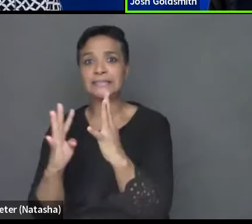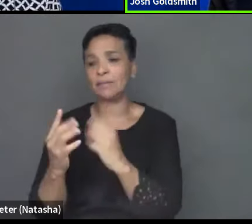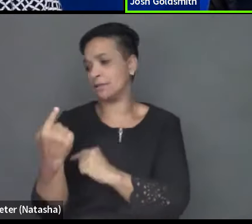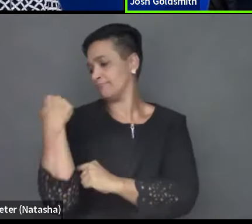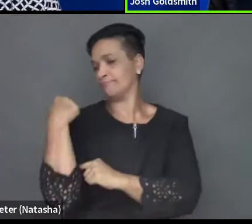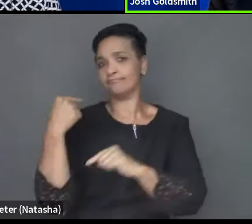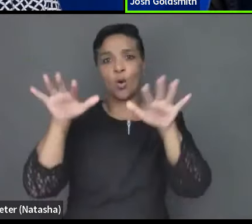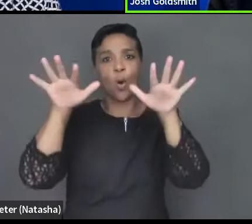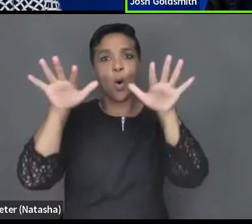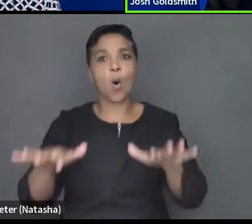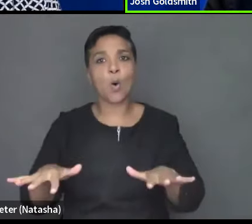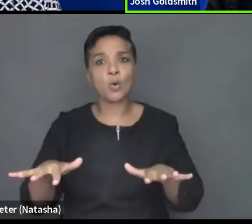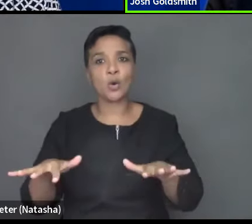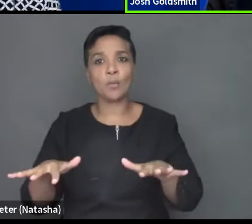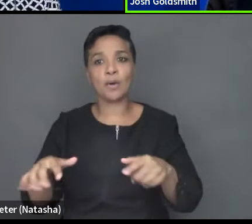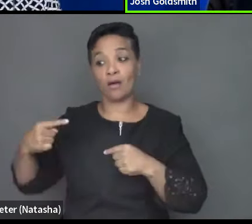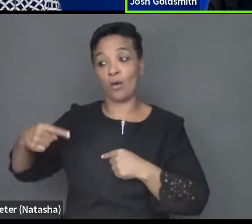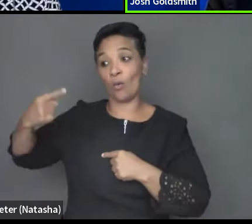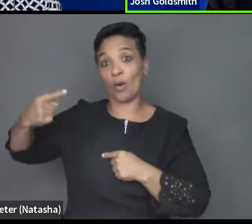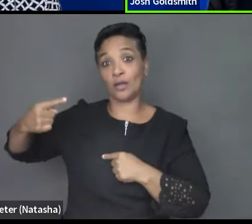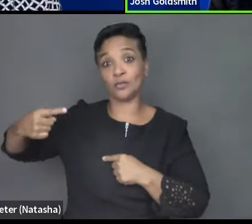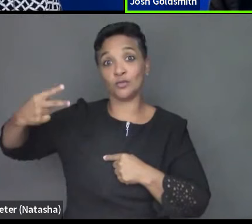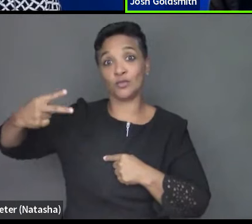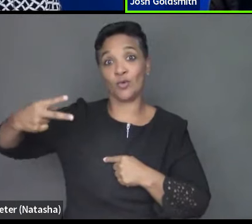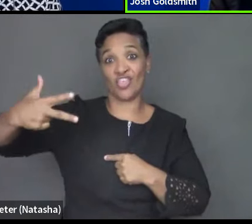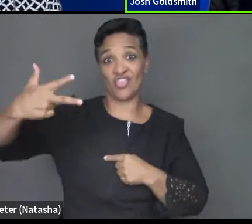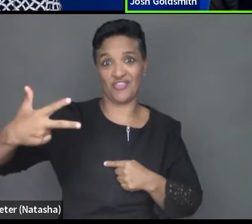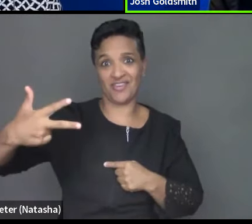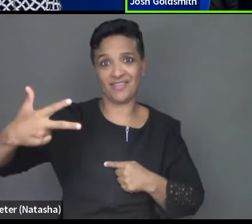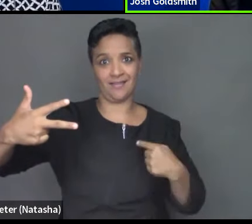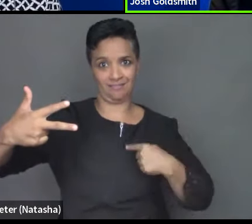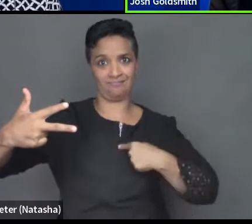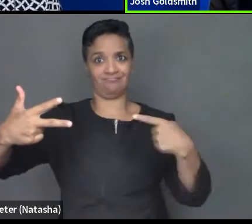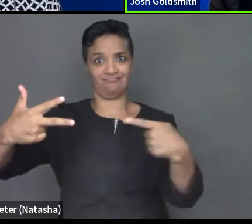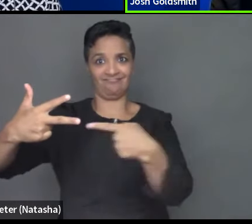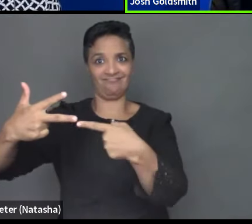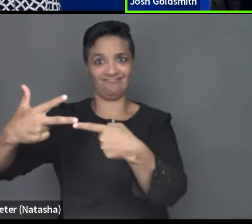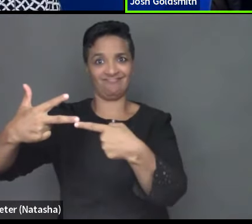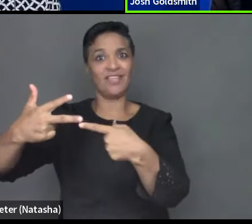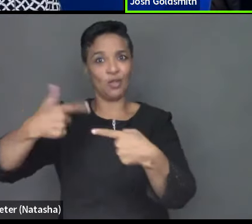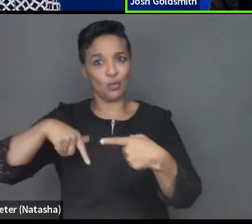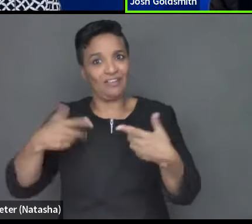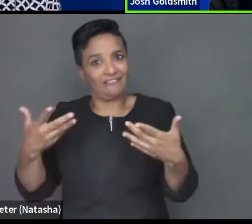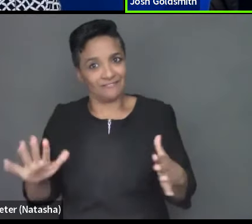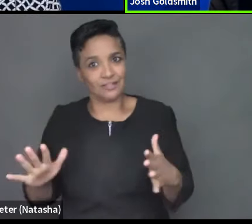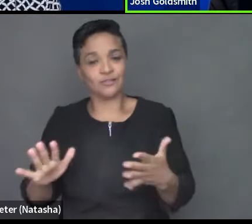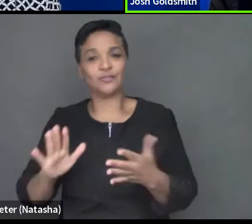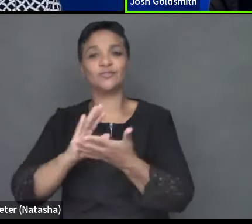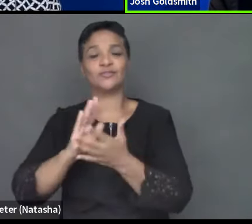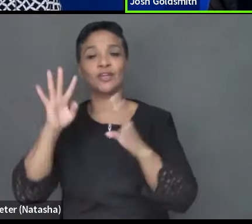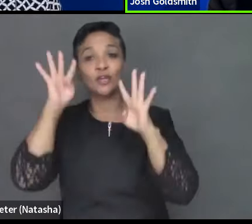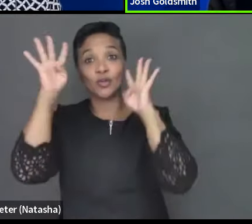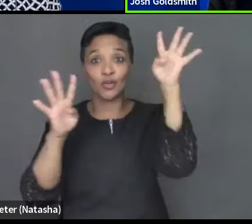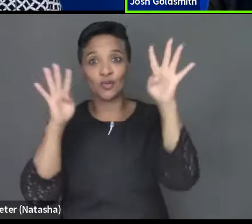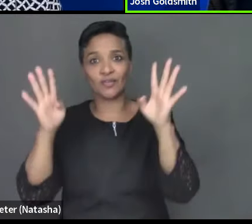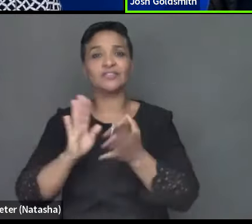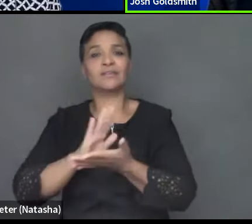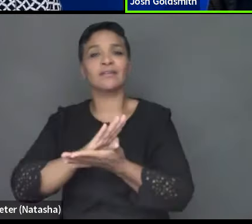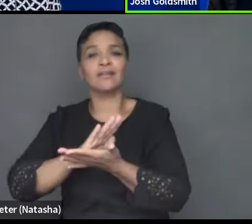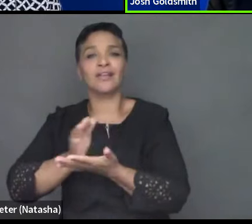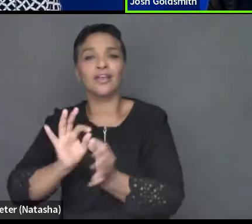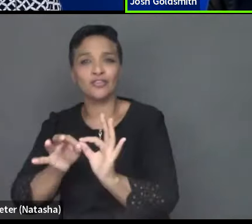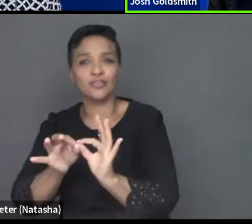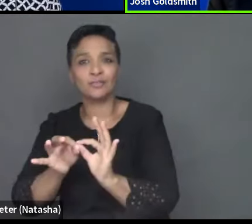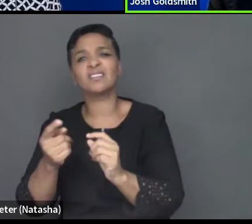my third summit because we did the Innovation in Interpreting Summit a year ago, almost the